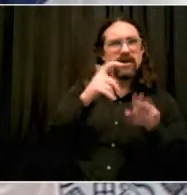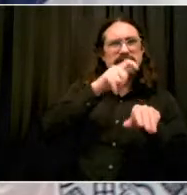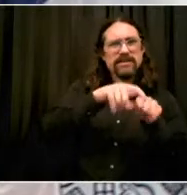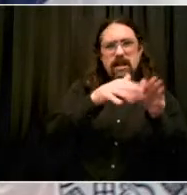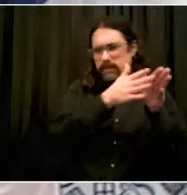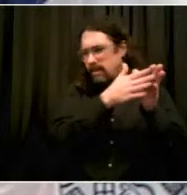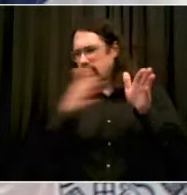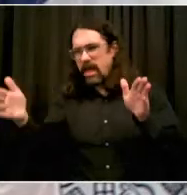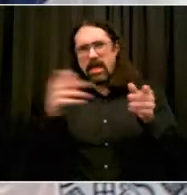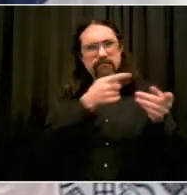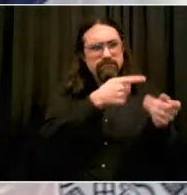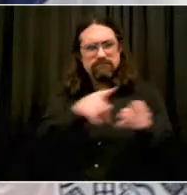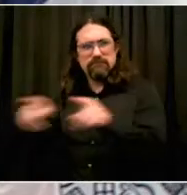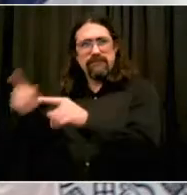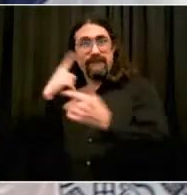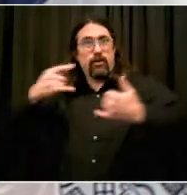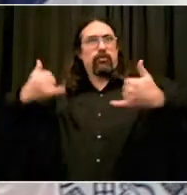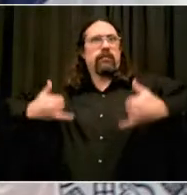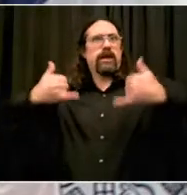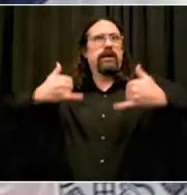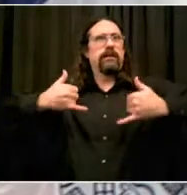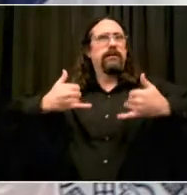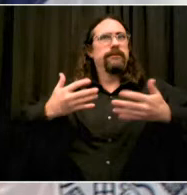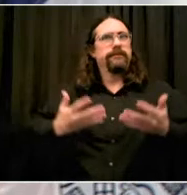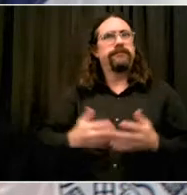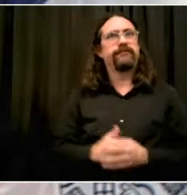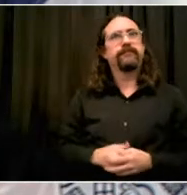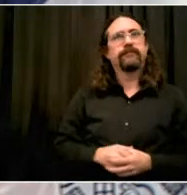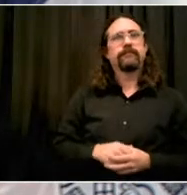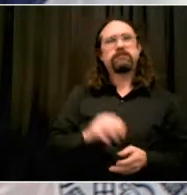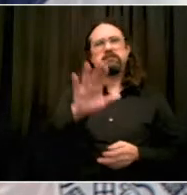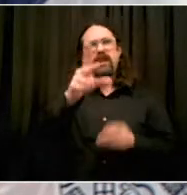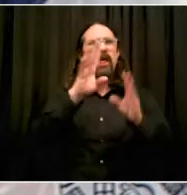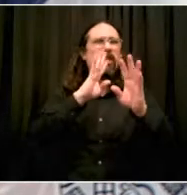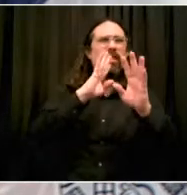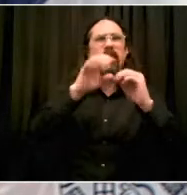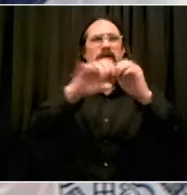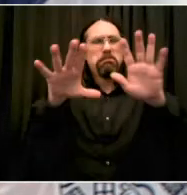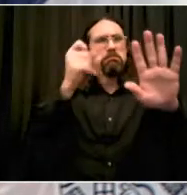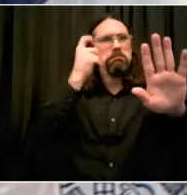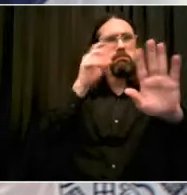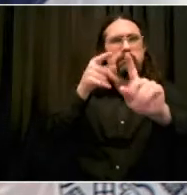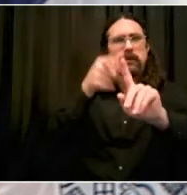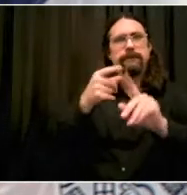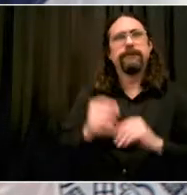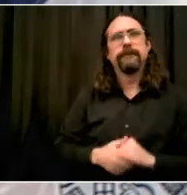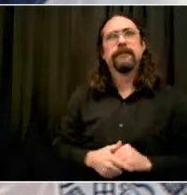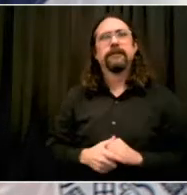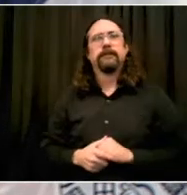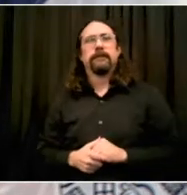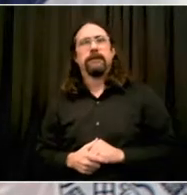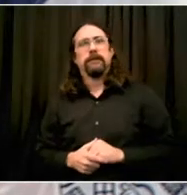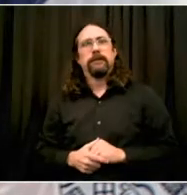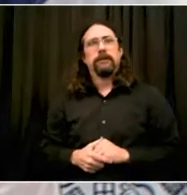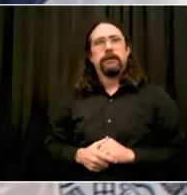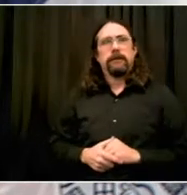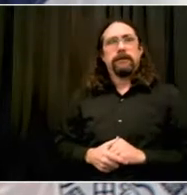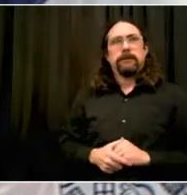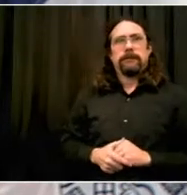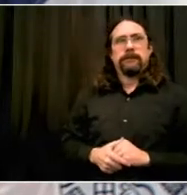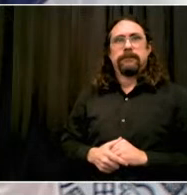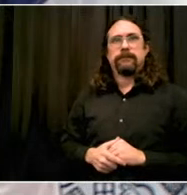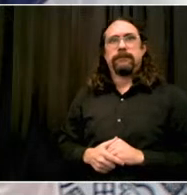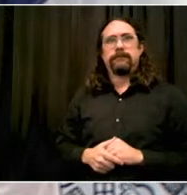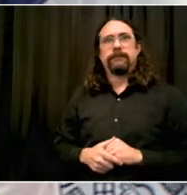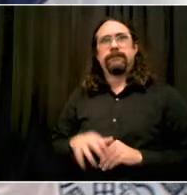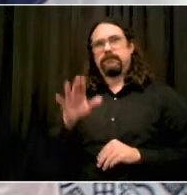think two key elements. One, as I said, the data came in right on the razor's edge.